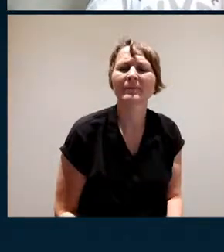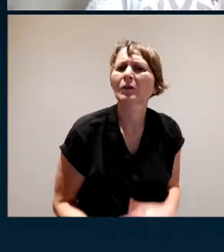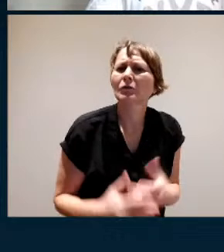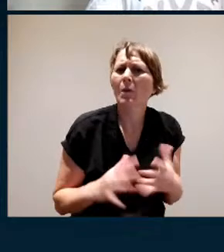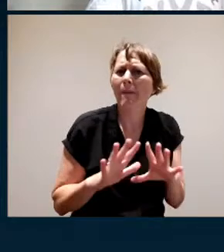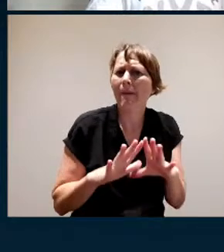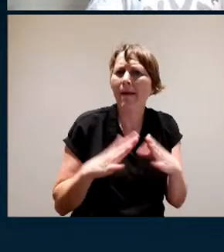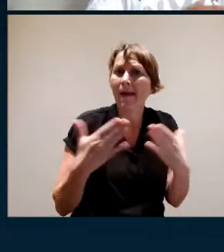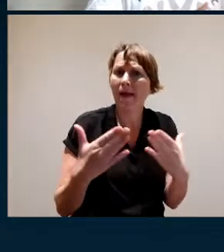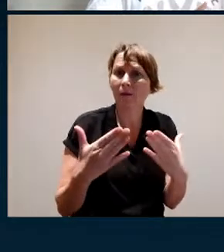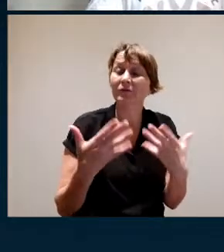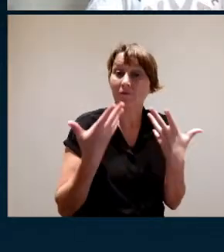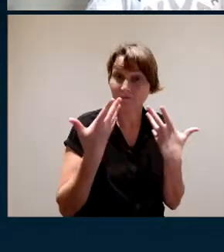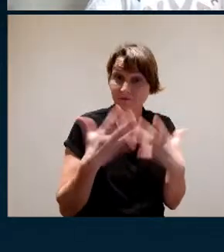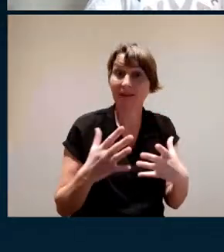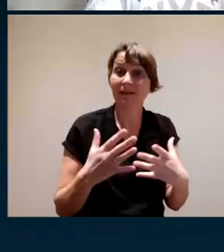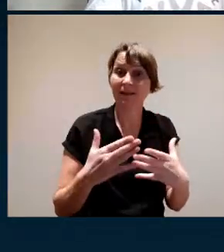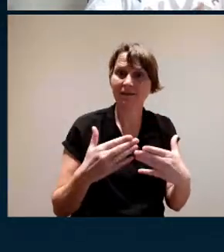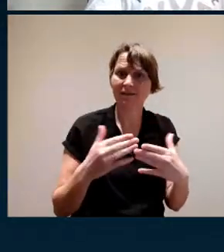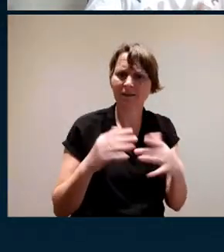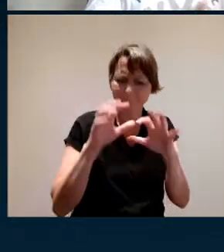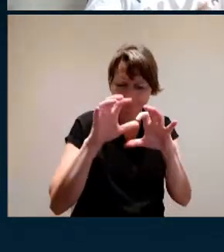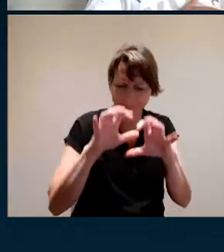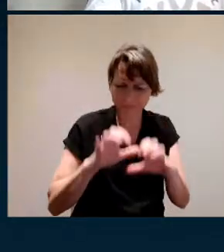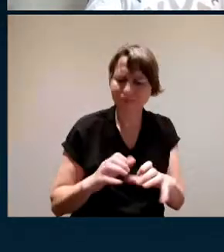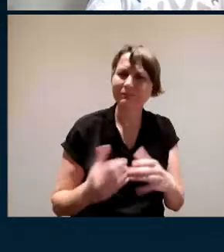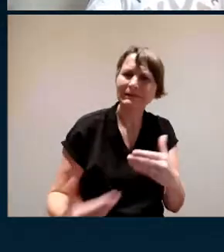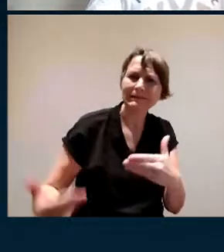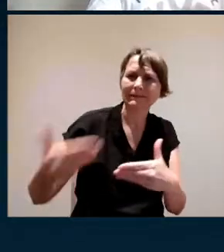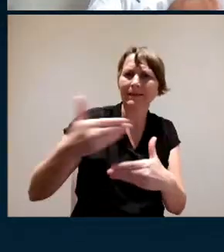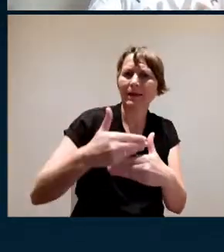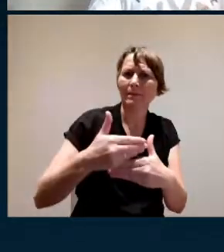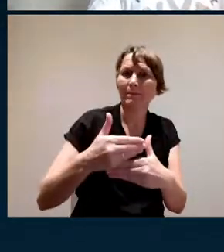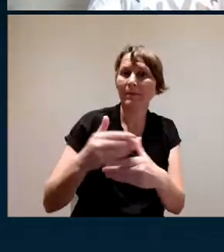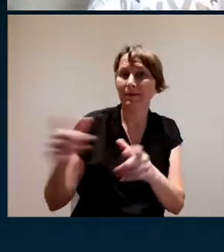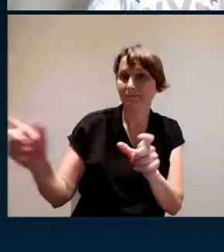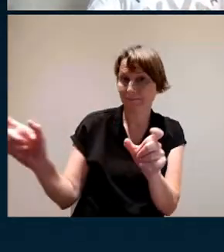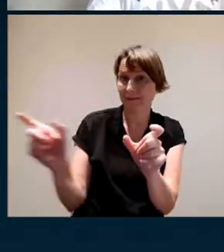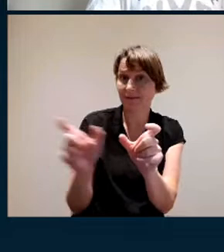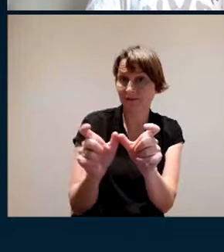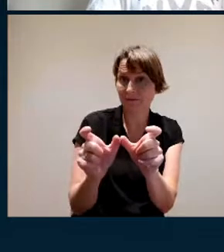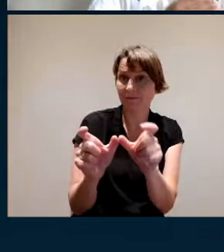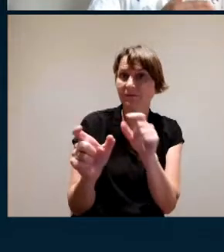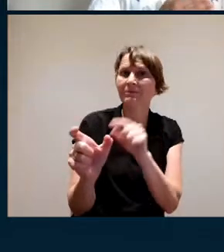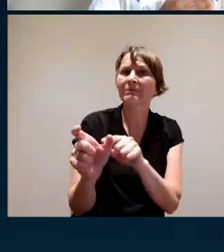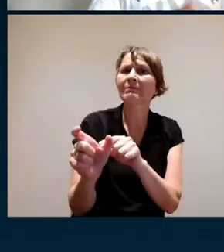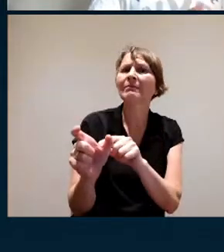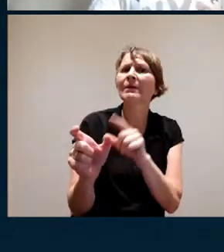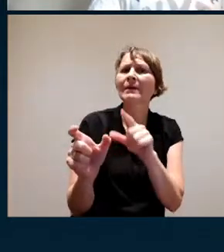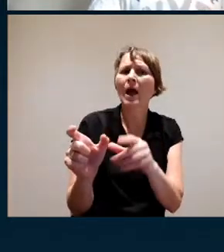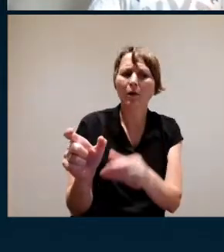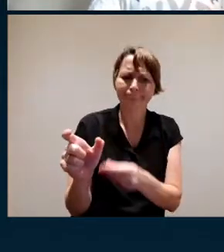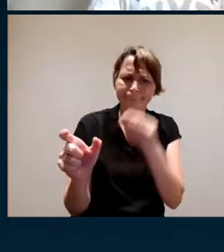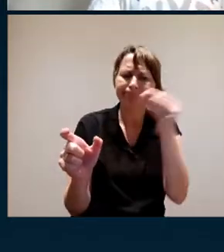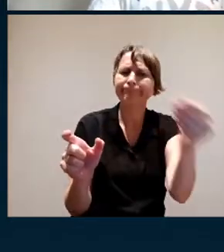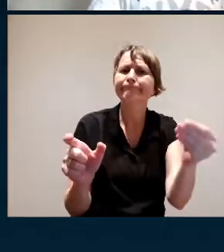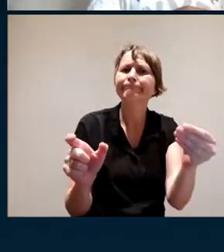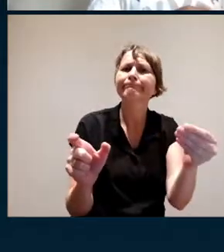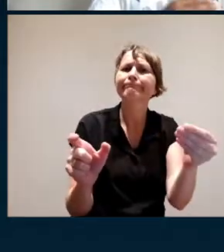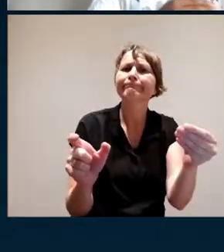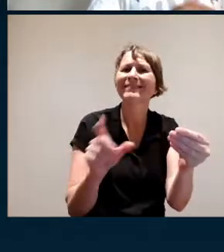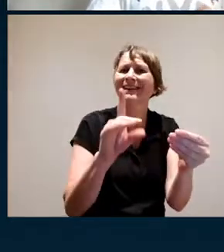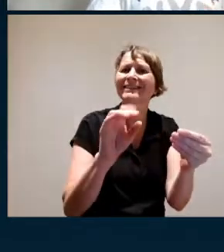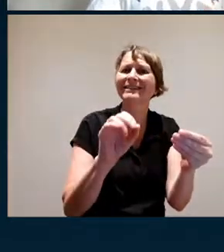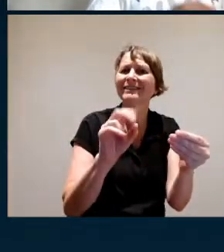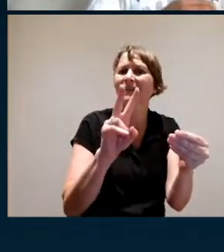extension, we have given our extension, we are going to give our extension to the DevOps teams. Azure services are a